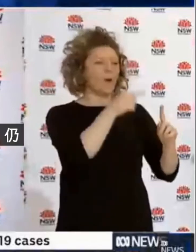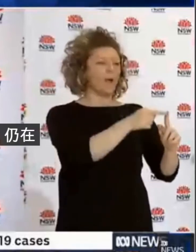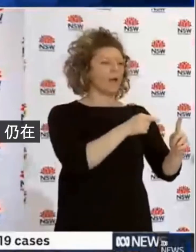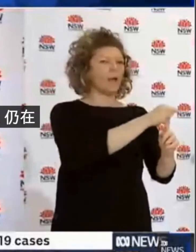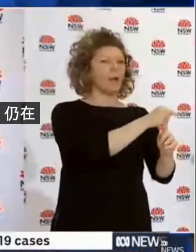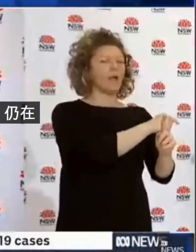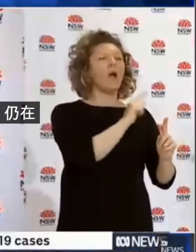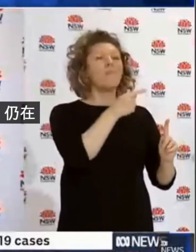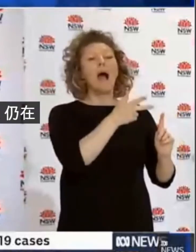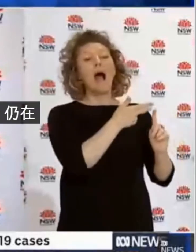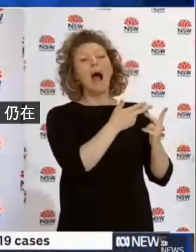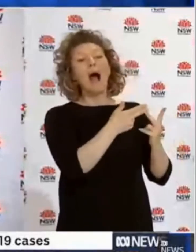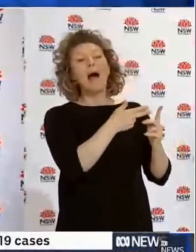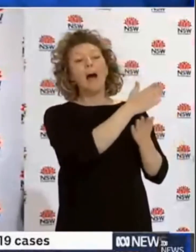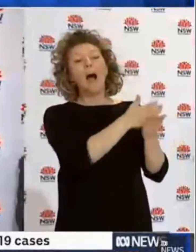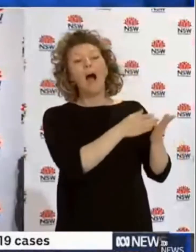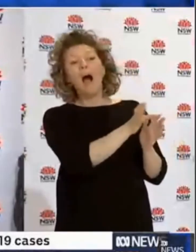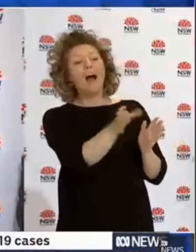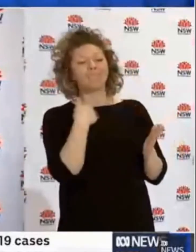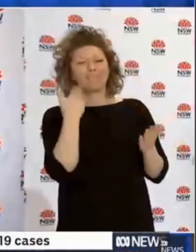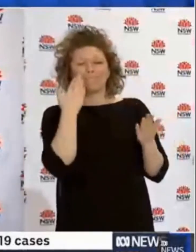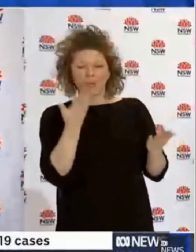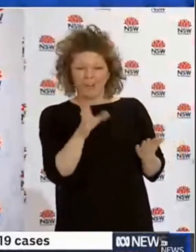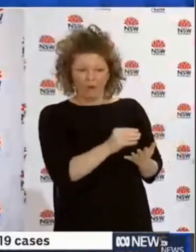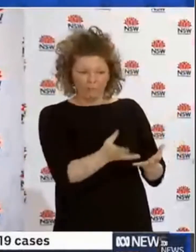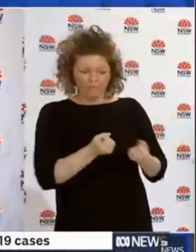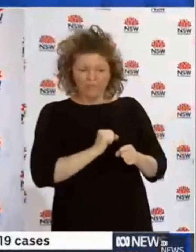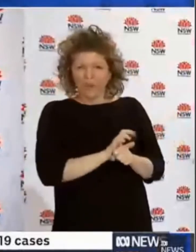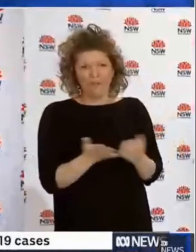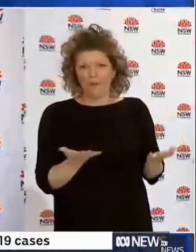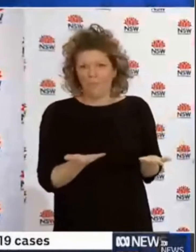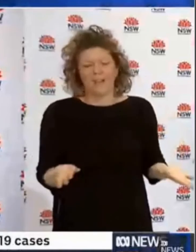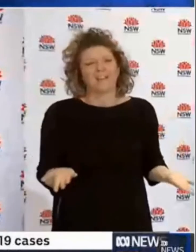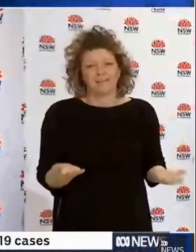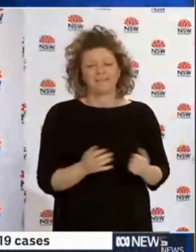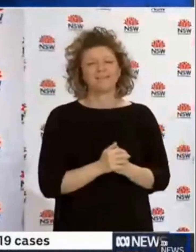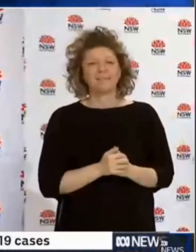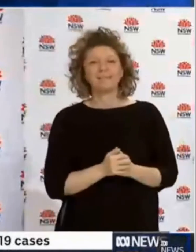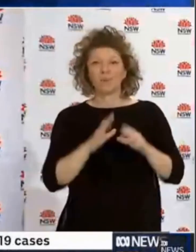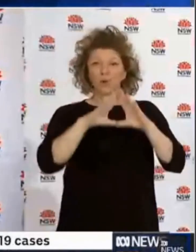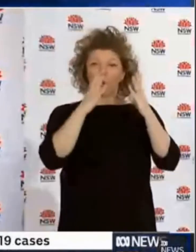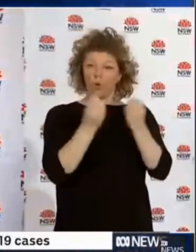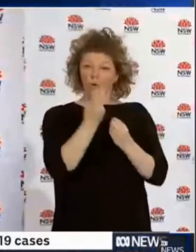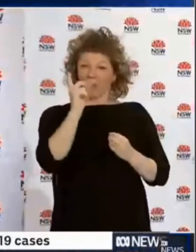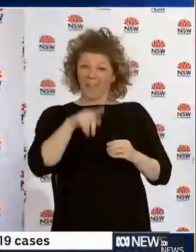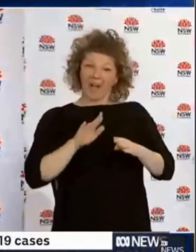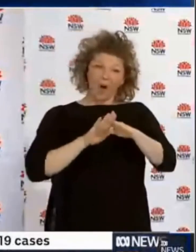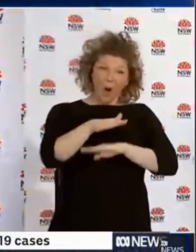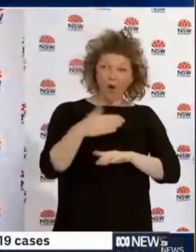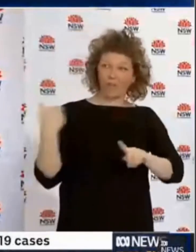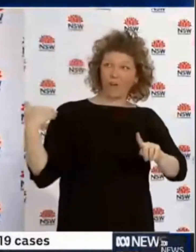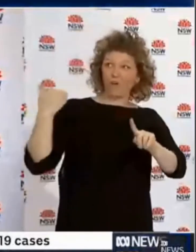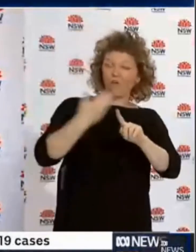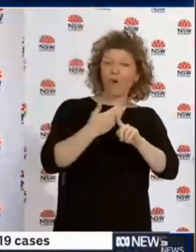122 remain under investigation. There have been now 3,190 locally acquired cases since the 16th of June